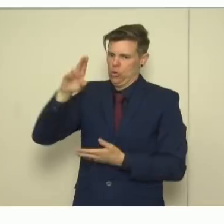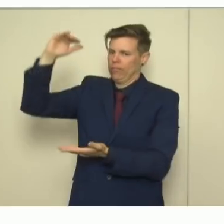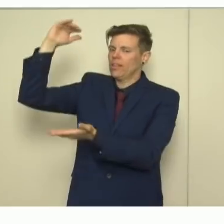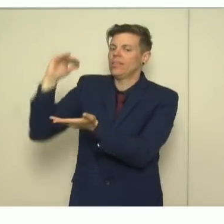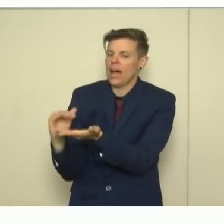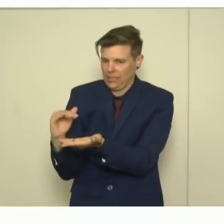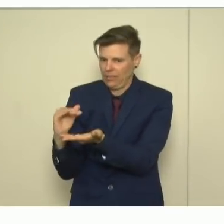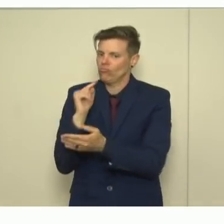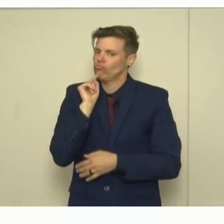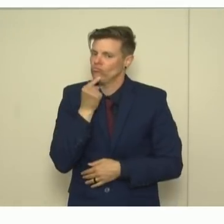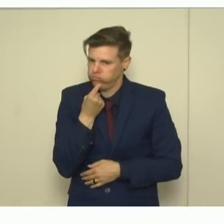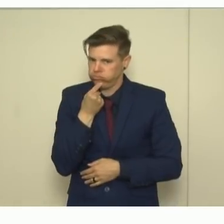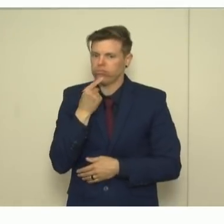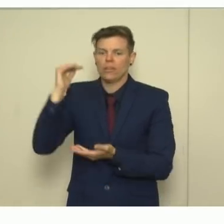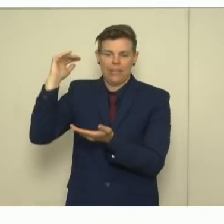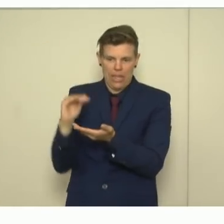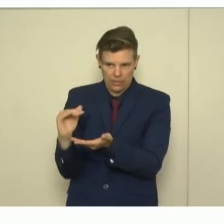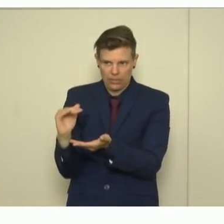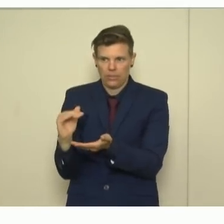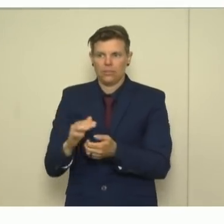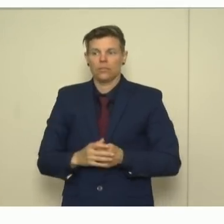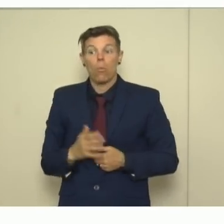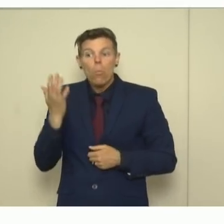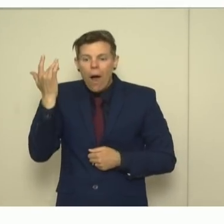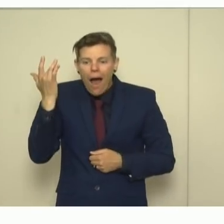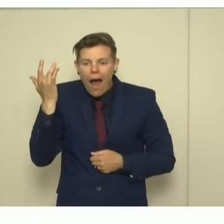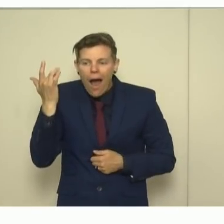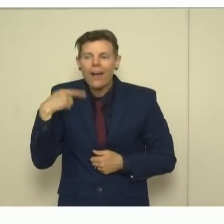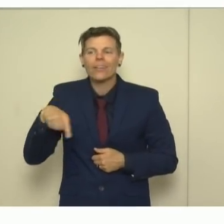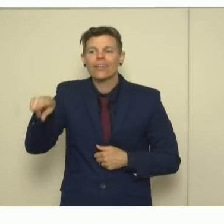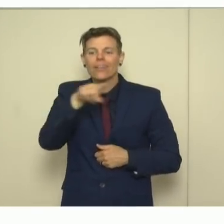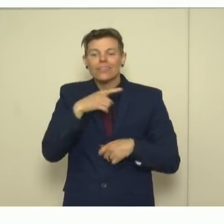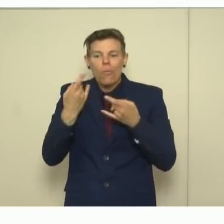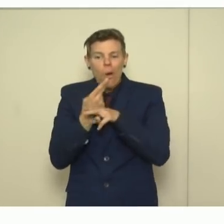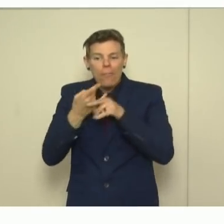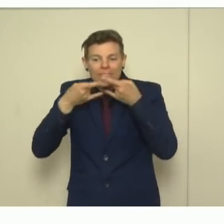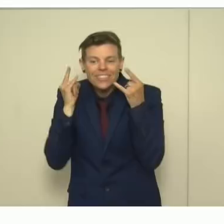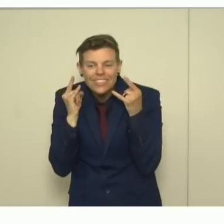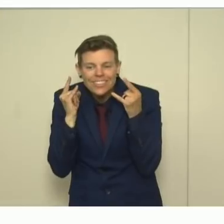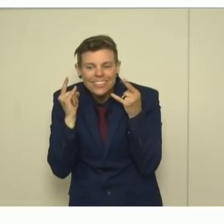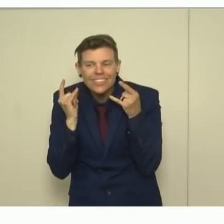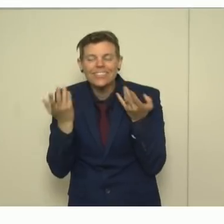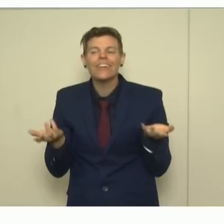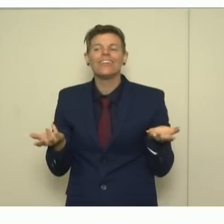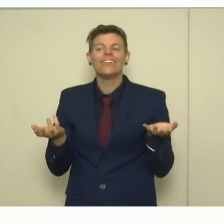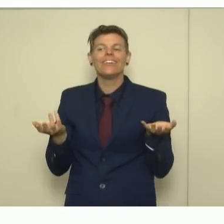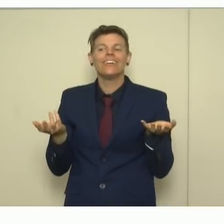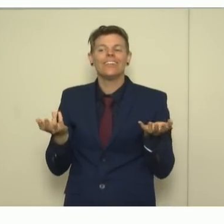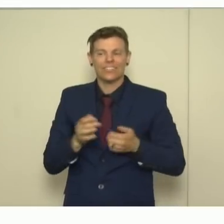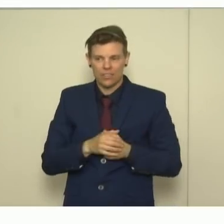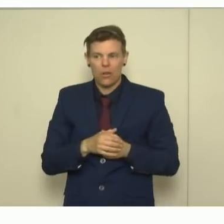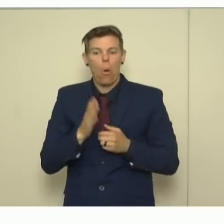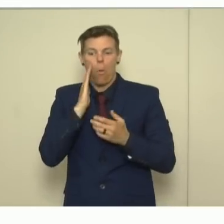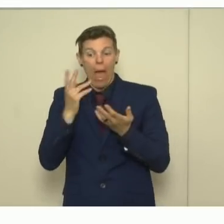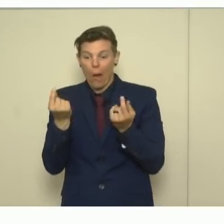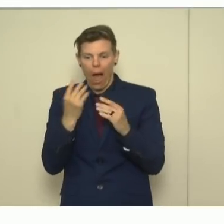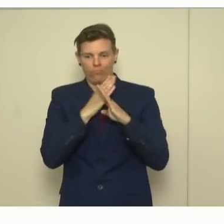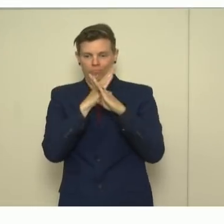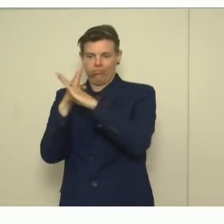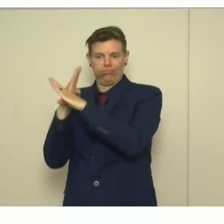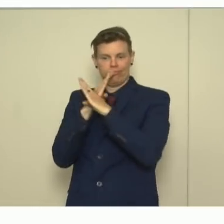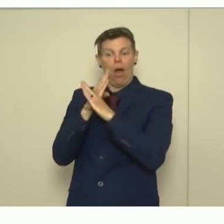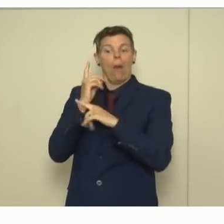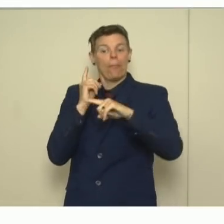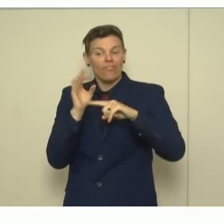very long time that New Mexicans are all wearing masks. And so the masks will also help reduce the transmission of the influenza, so we're going to get a double